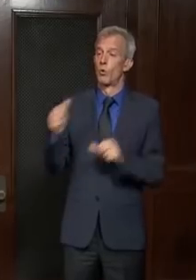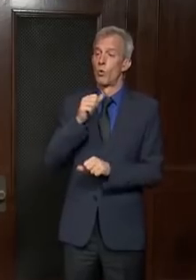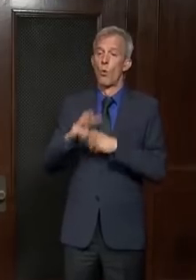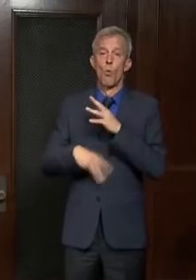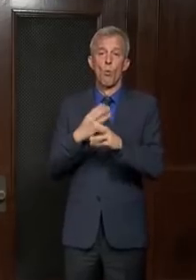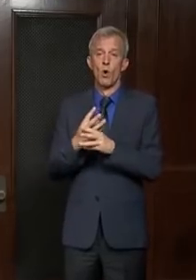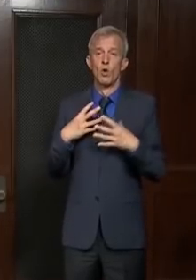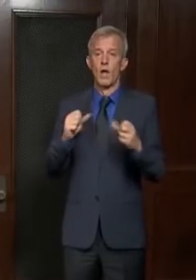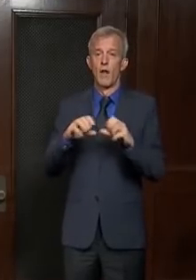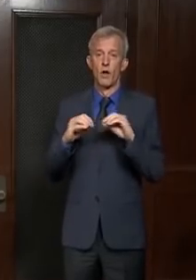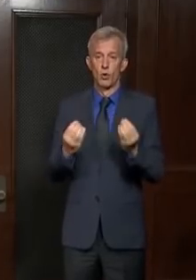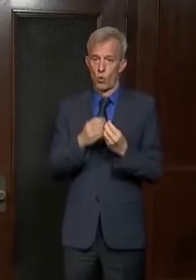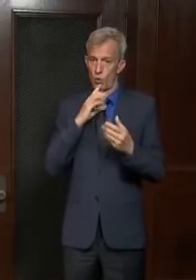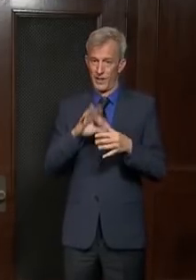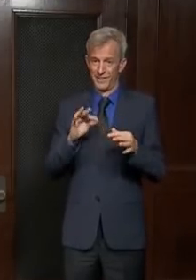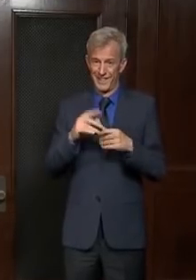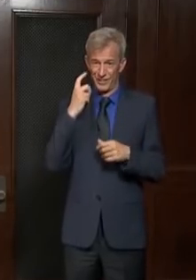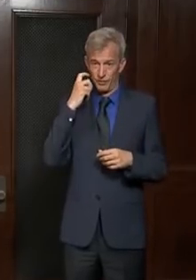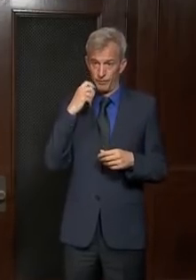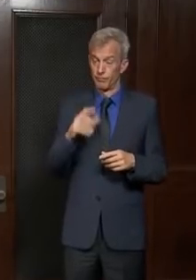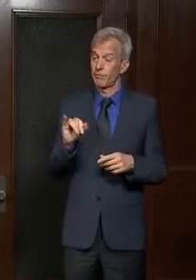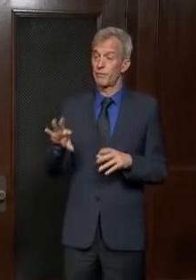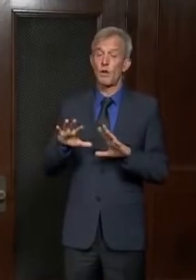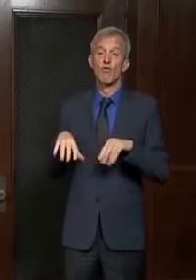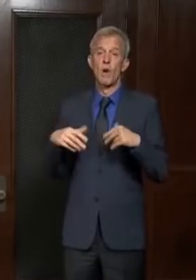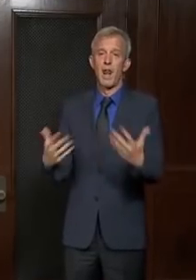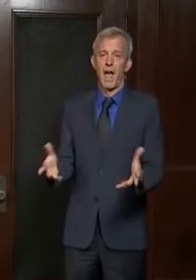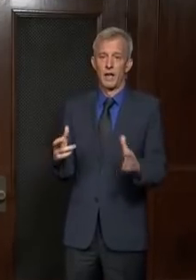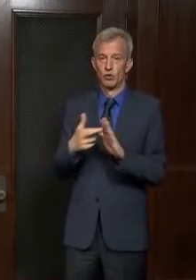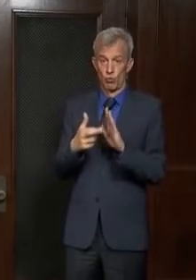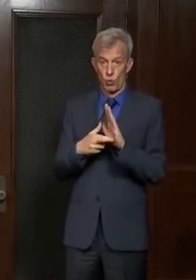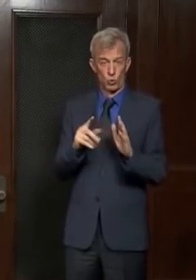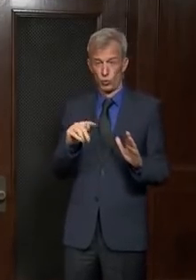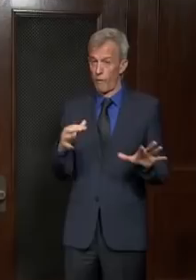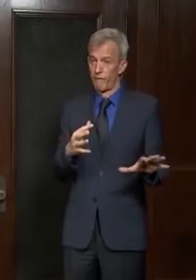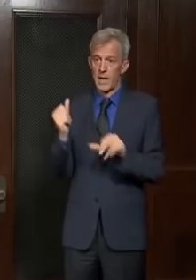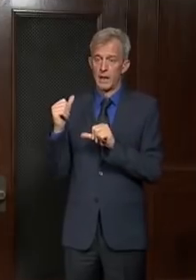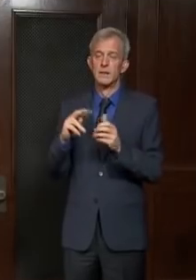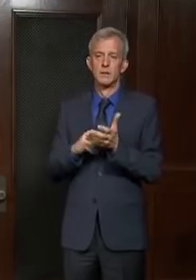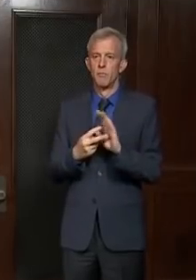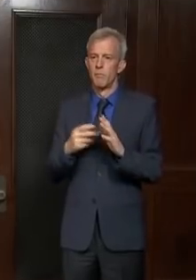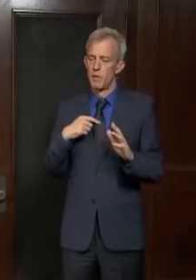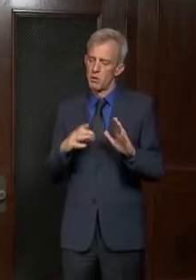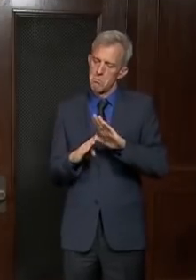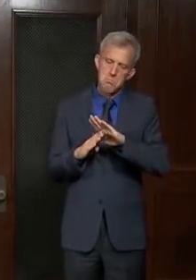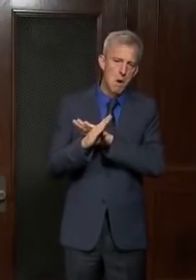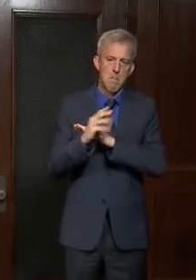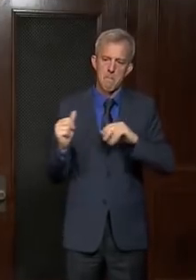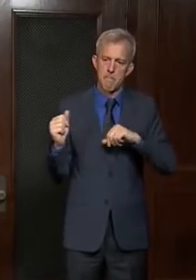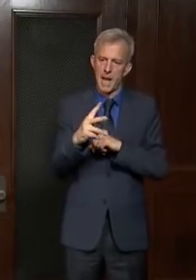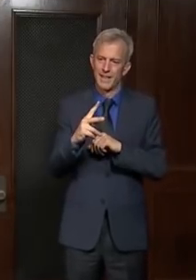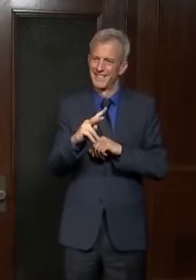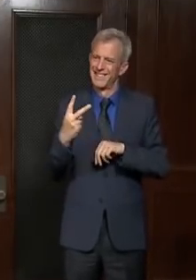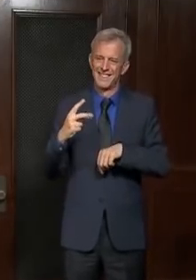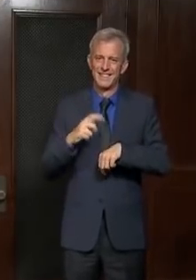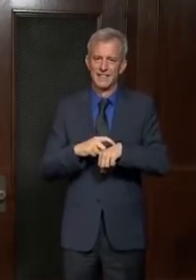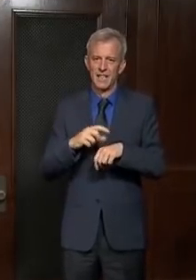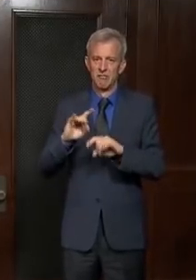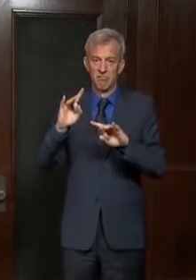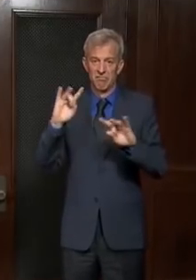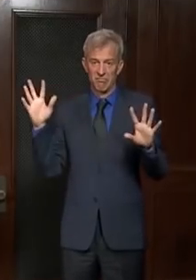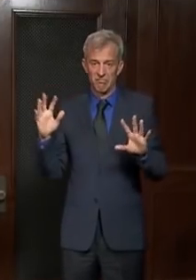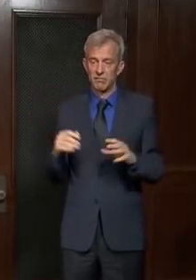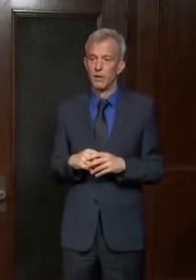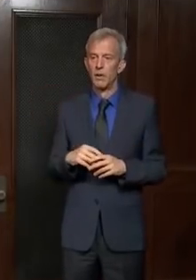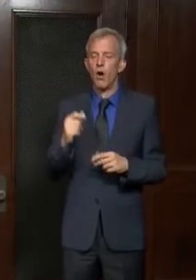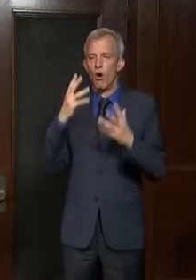recently, lifting restrictions too quickly could lead to a deadly resurgence. And unfortunately, we're already seeing that with